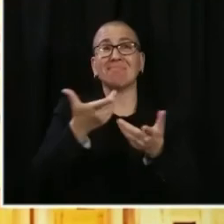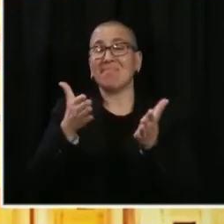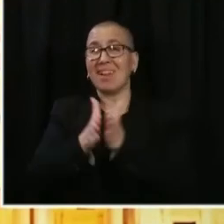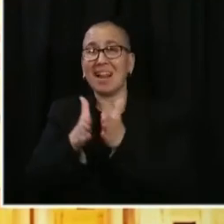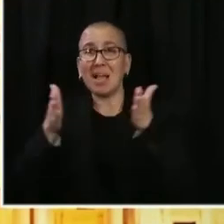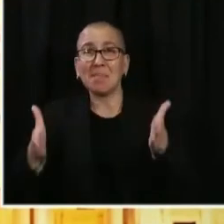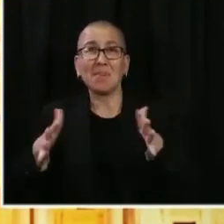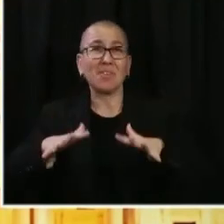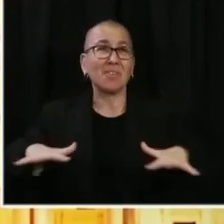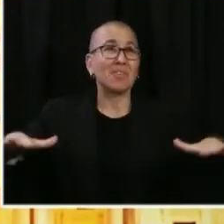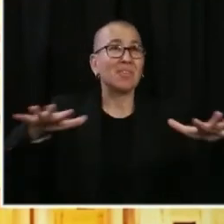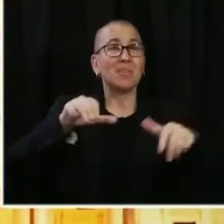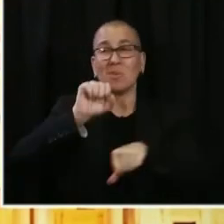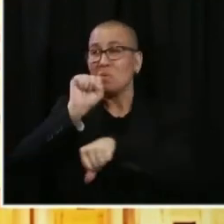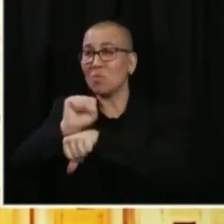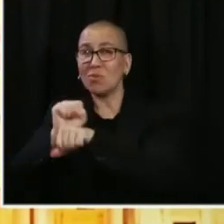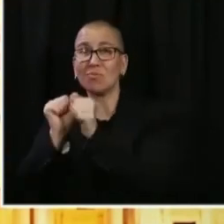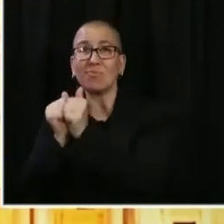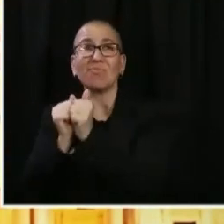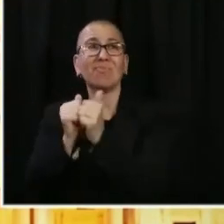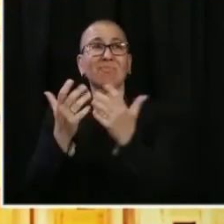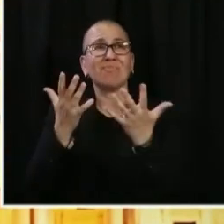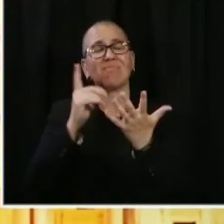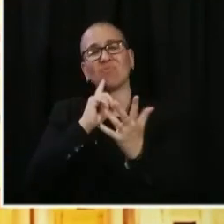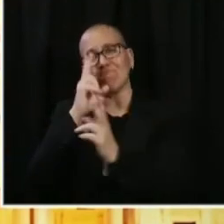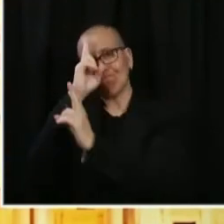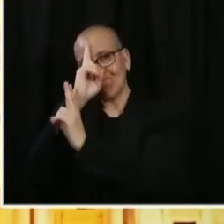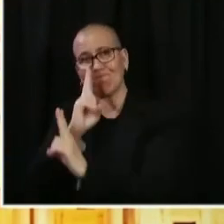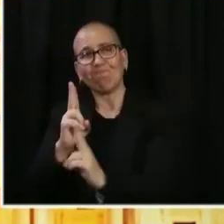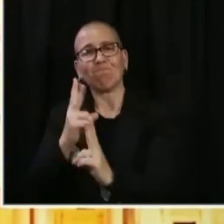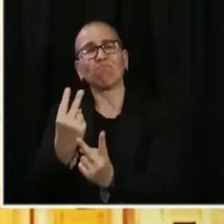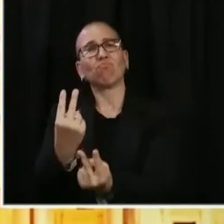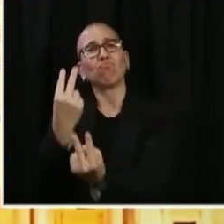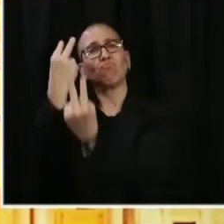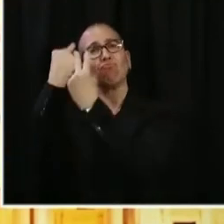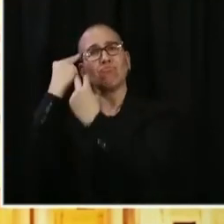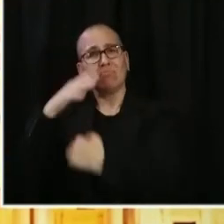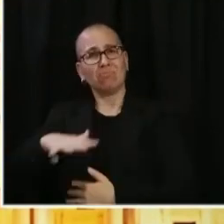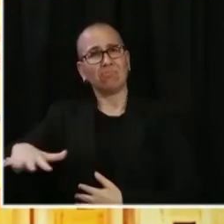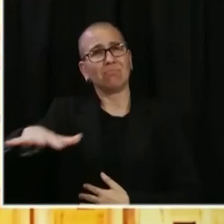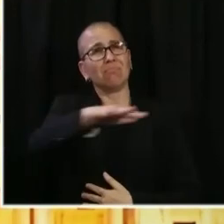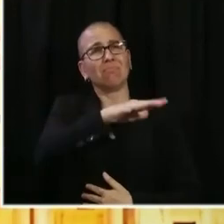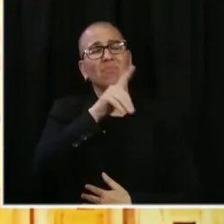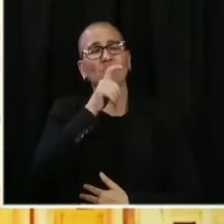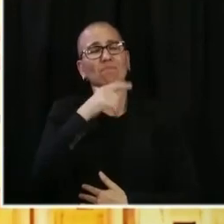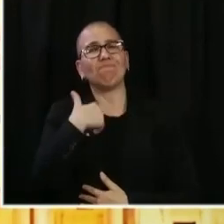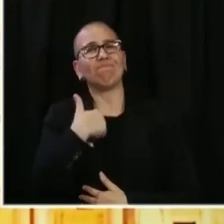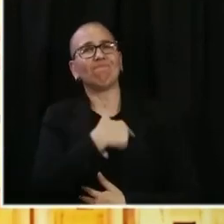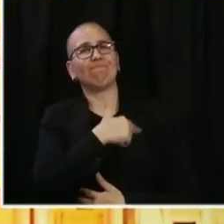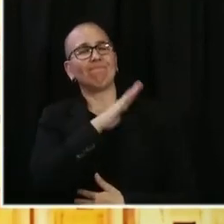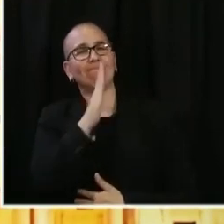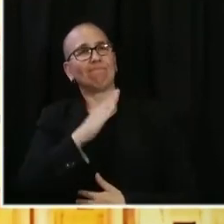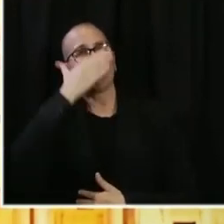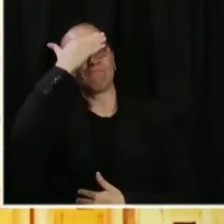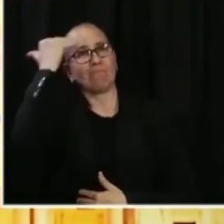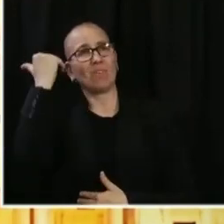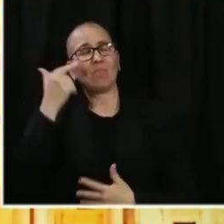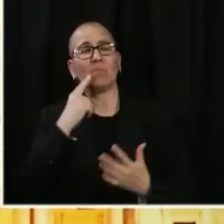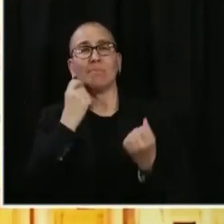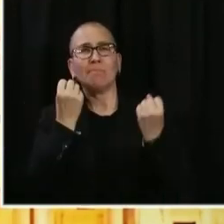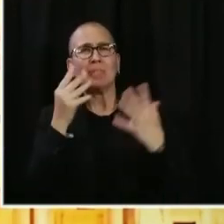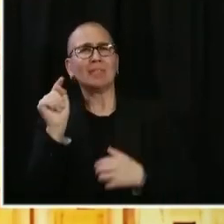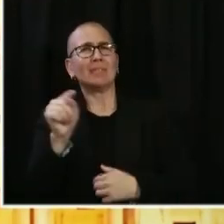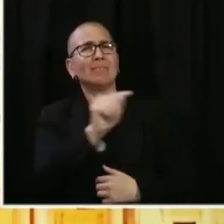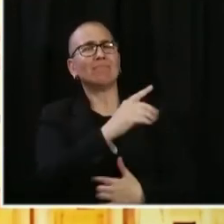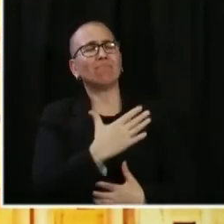coworkers. We honor their memories and will never forget them. We'll also never forget the countless heroes who've answered the call during this